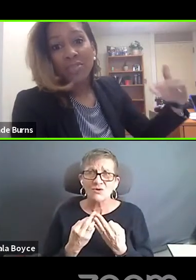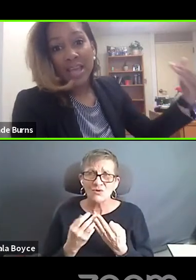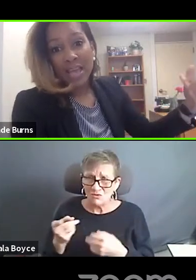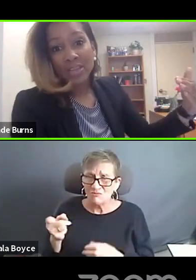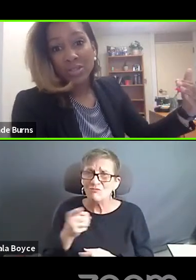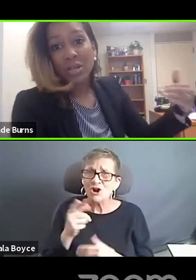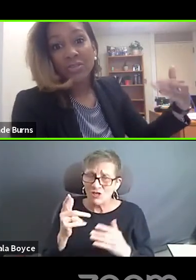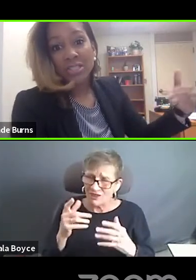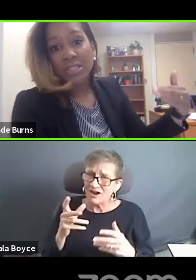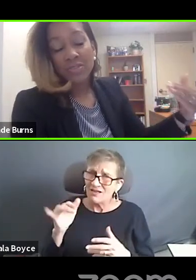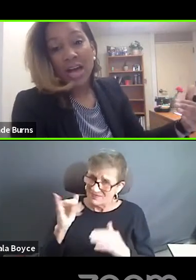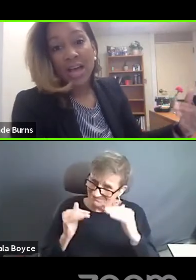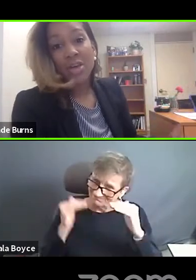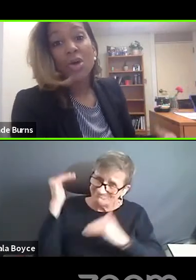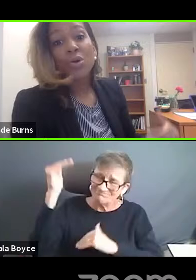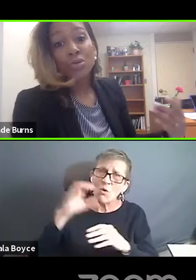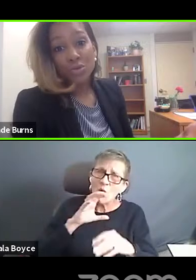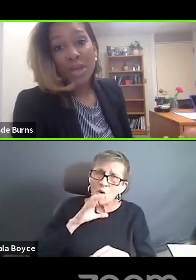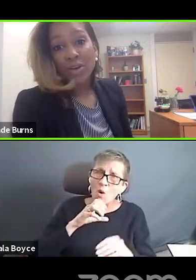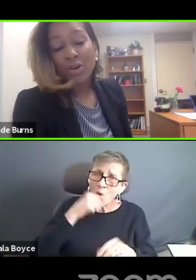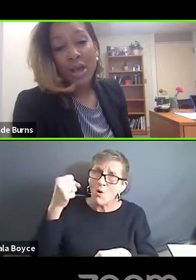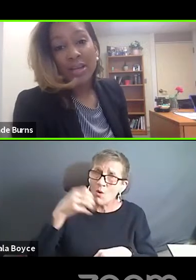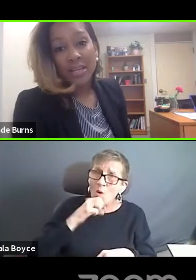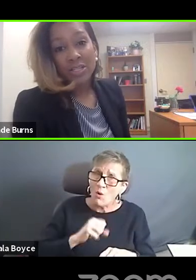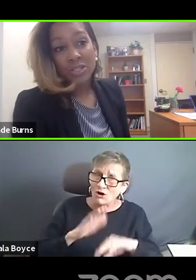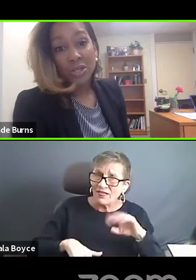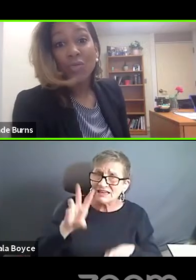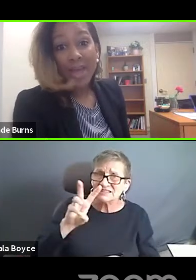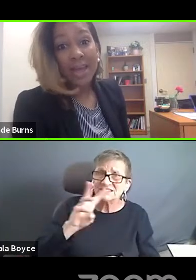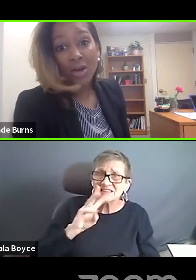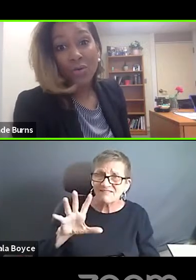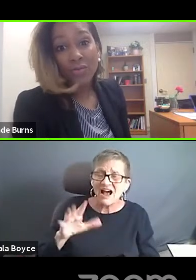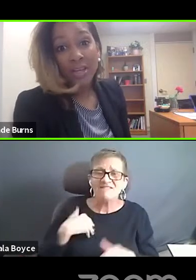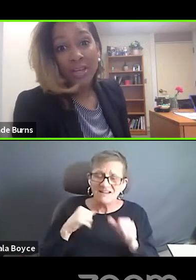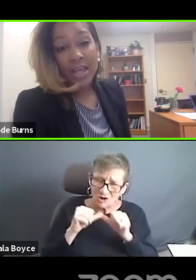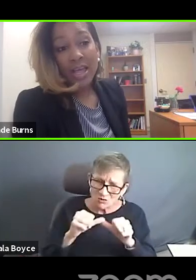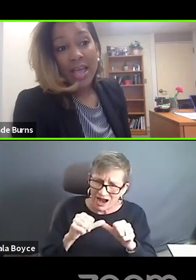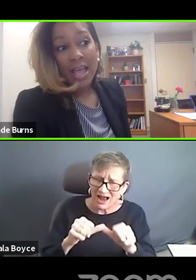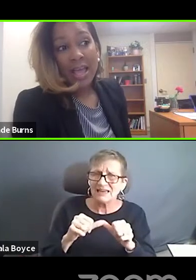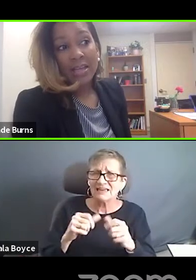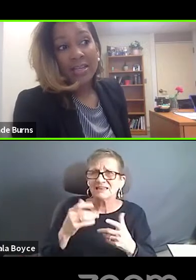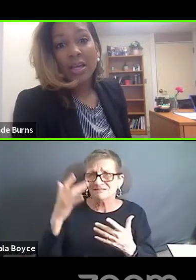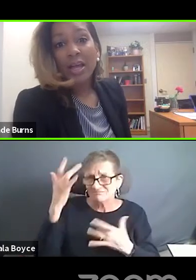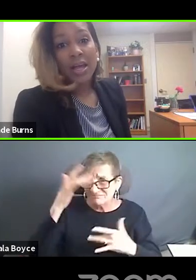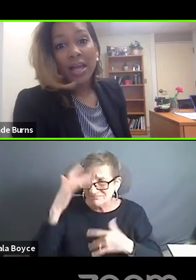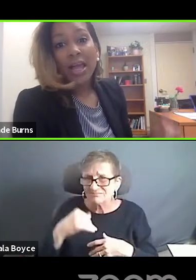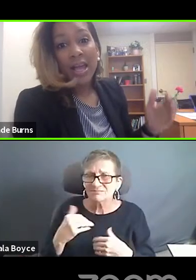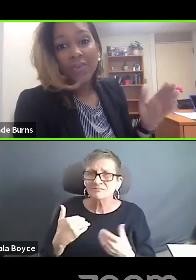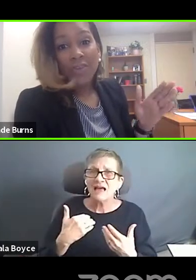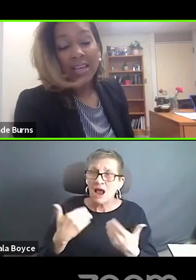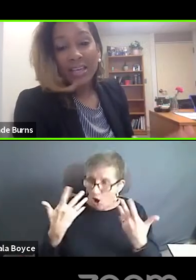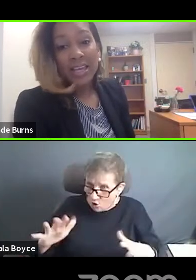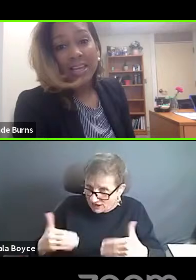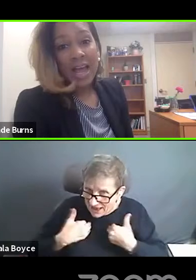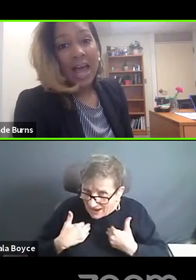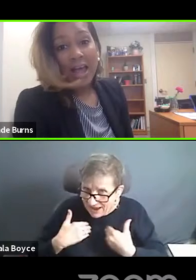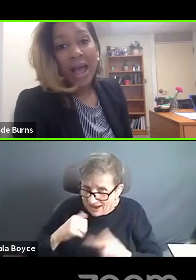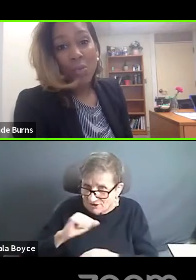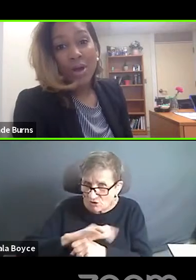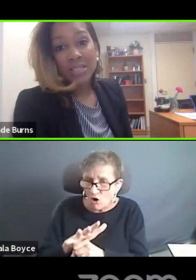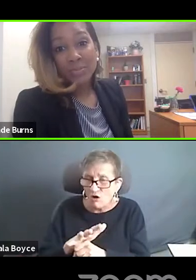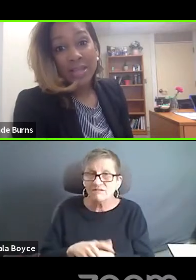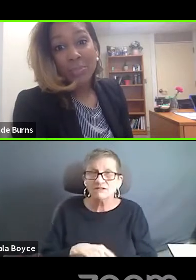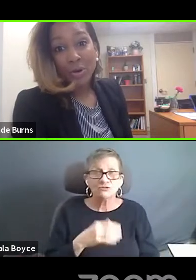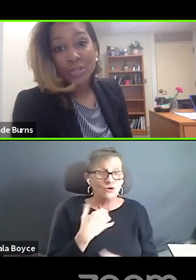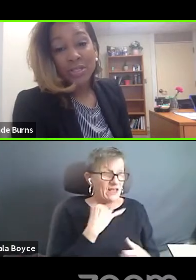who are above that age of 65, who do have a chronic condition, who've had COVID. And if I could get it,